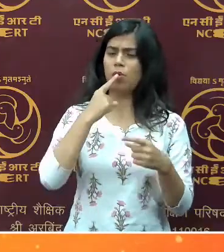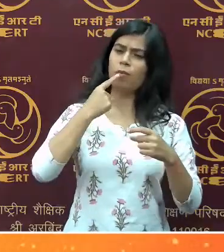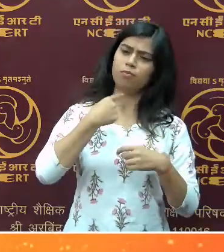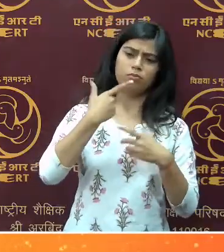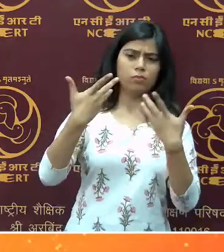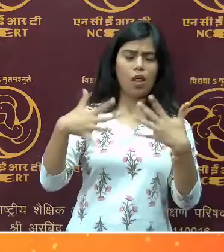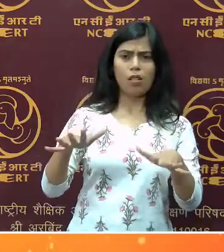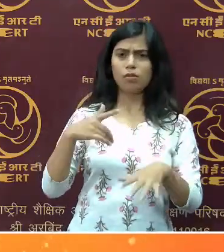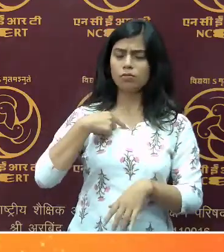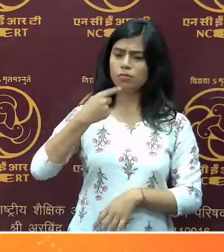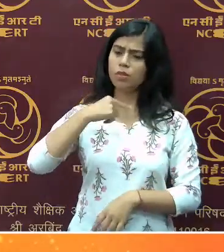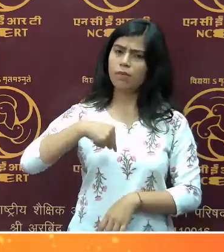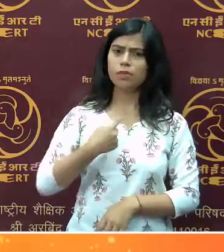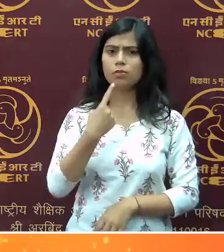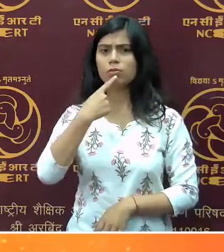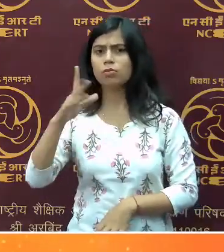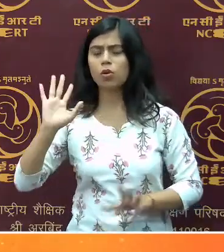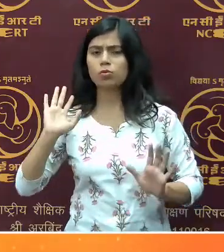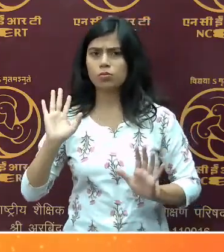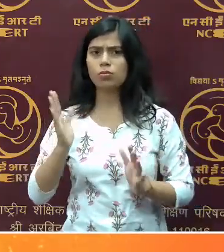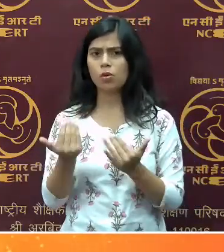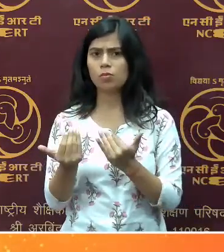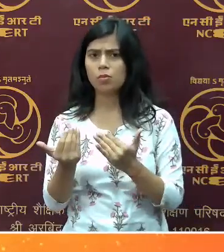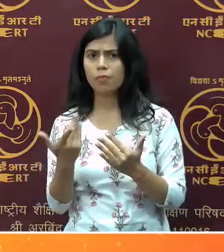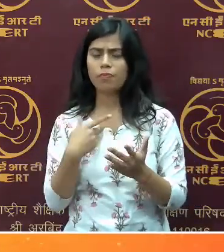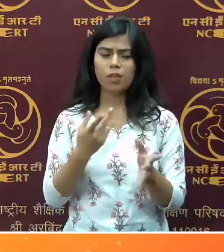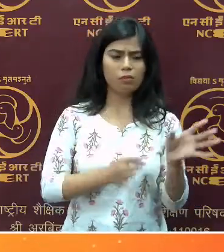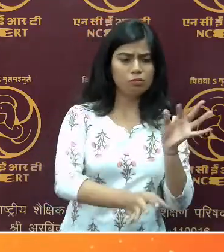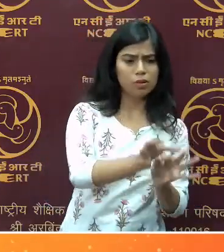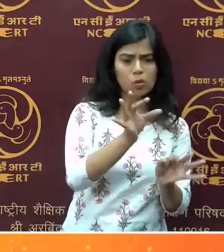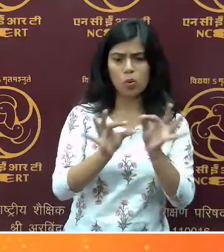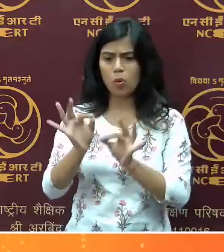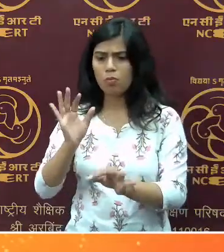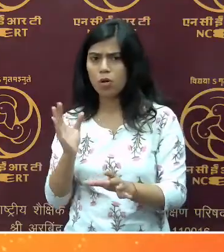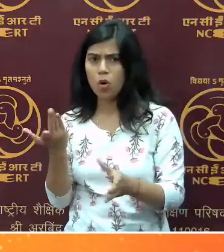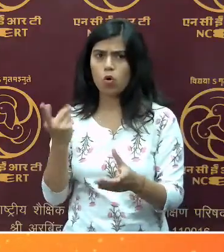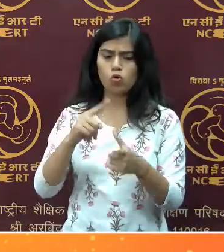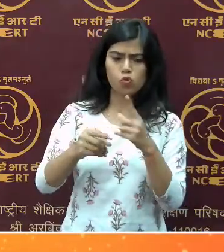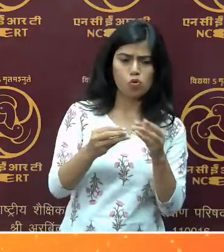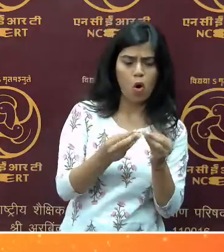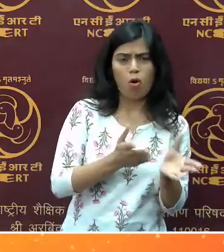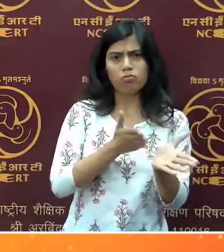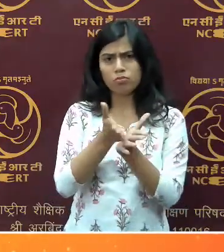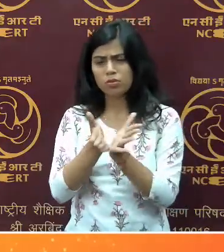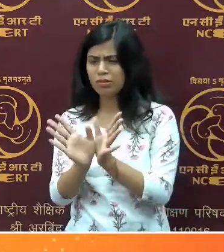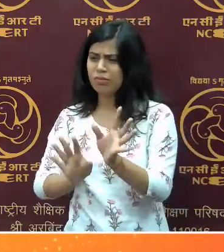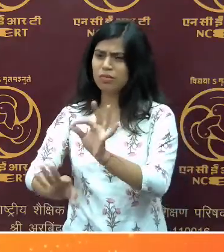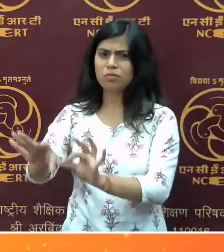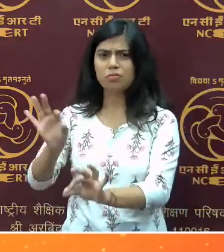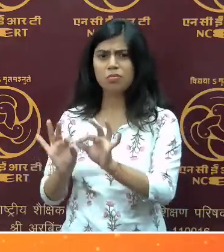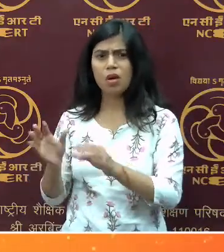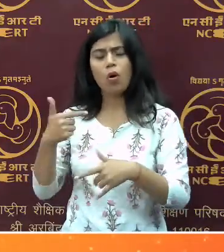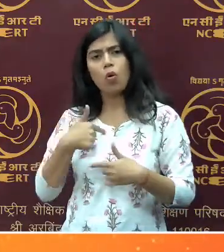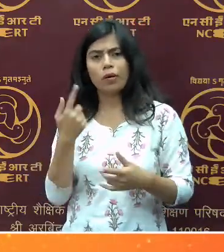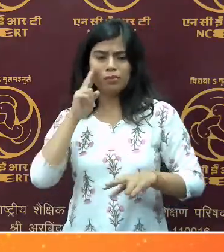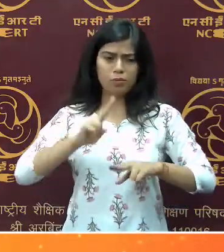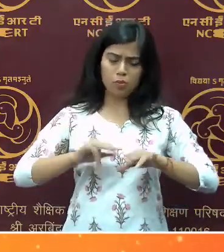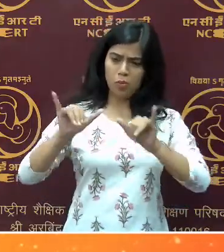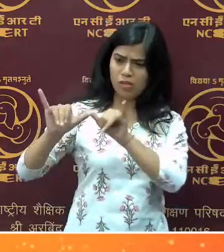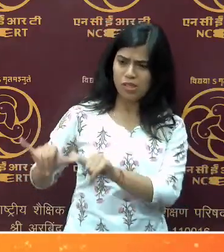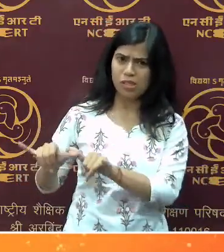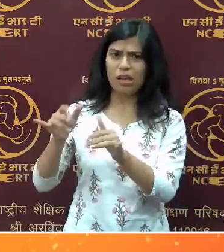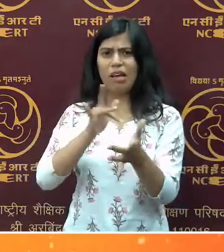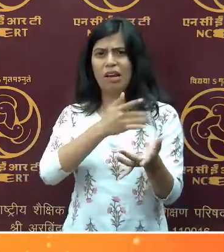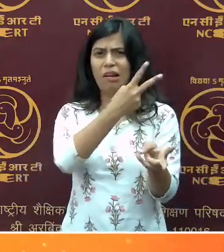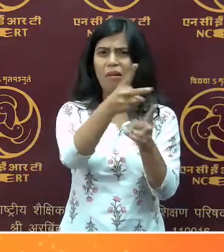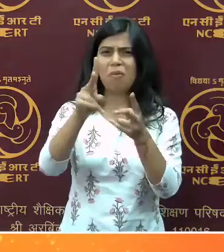expression, freedom of choosing any occupation and employment, freedom to settle in any part of the country, freedom to join